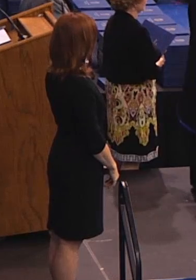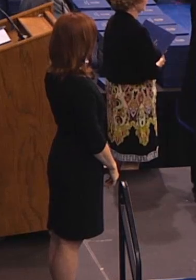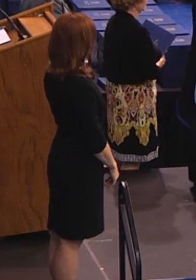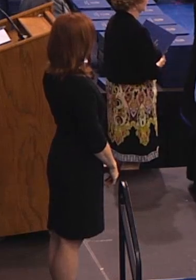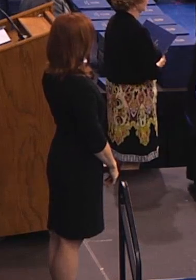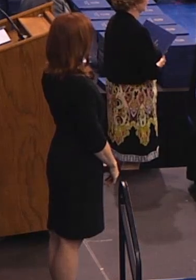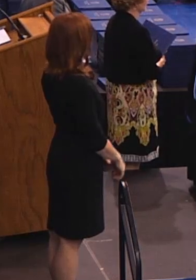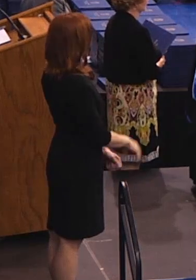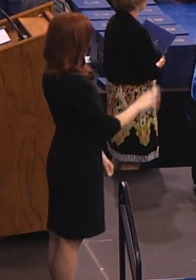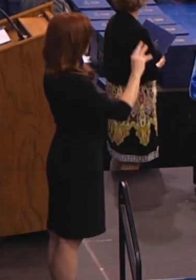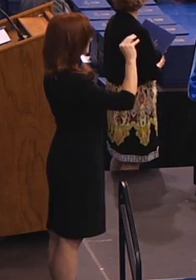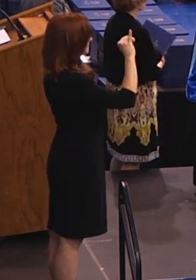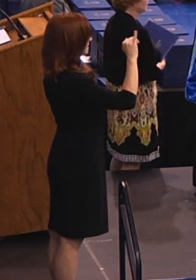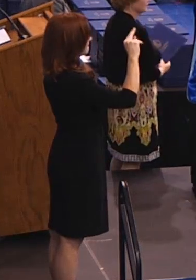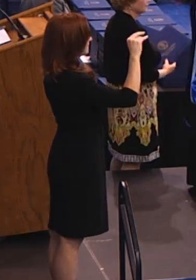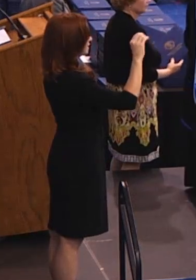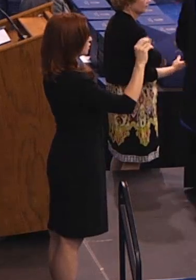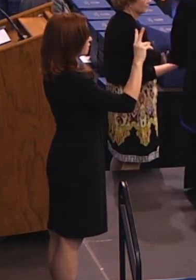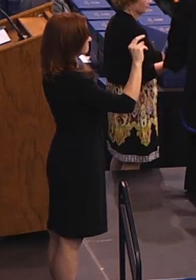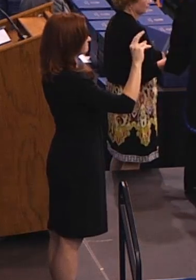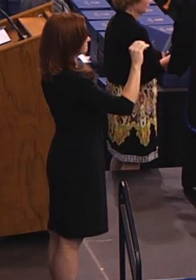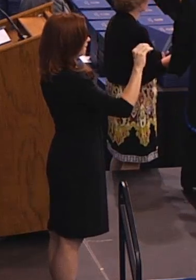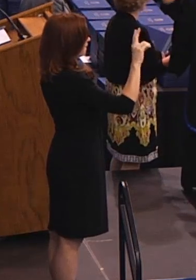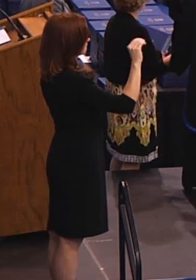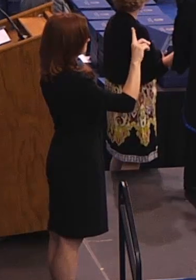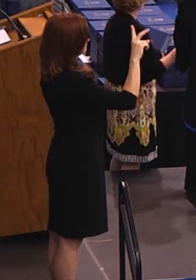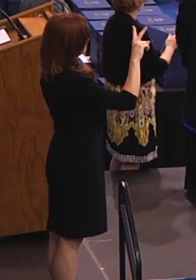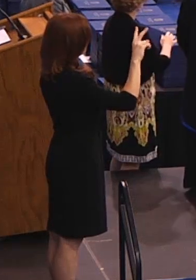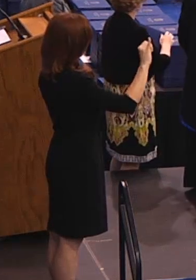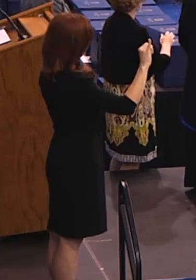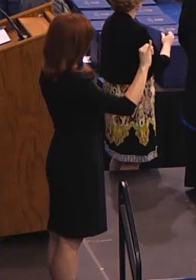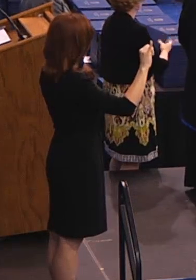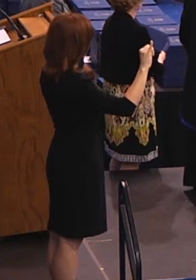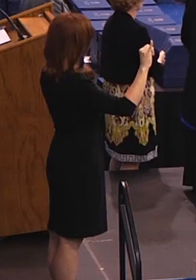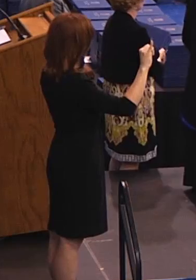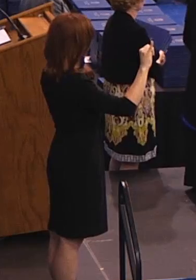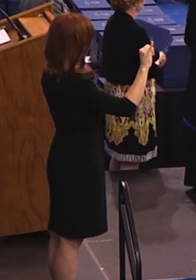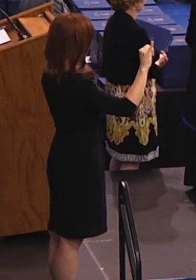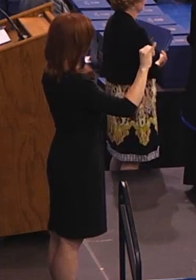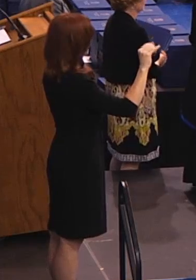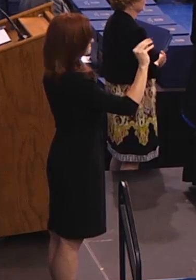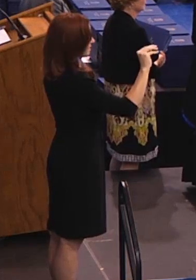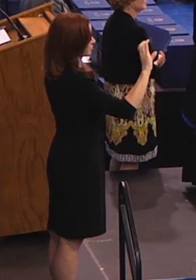Minu Vafe, General Studies, magna cum laude.